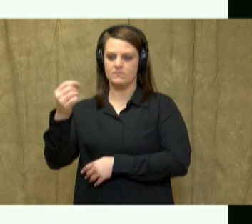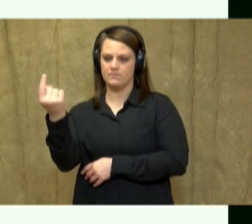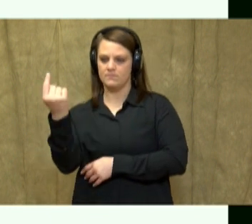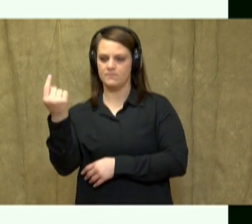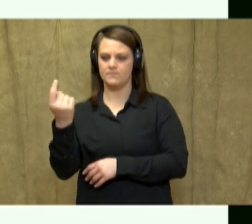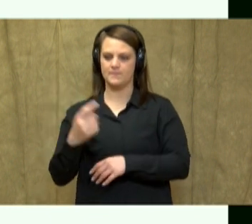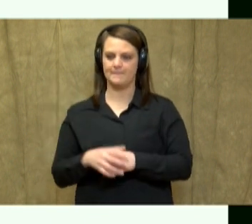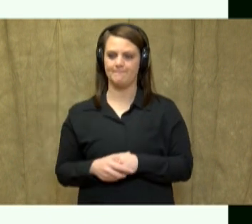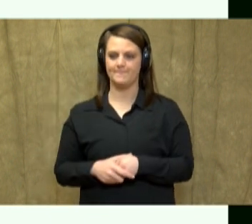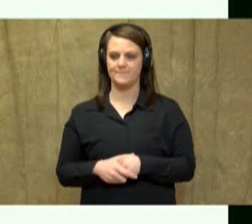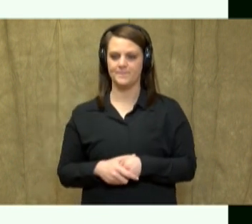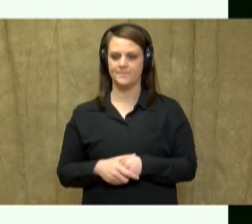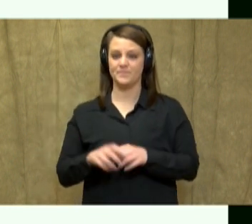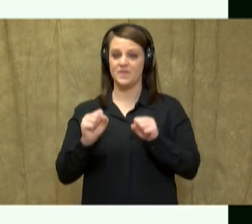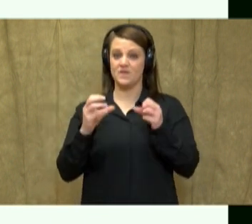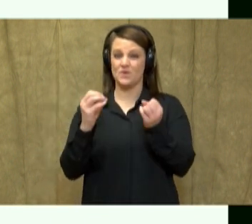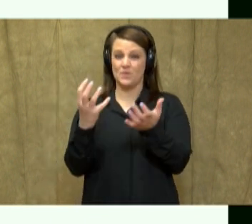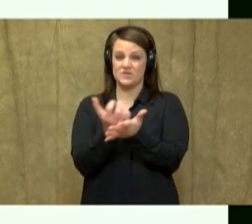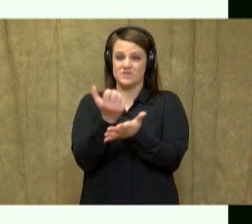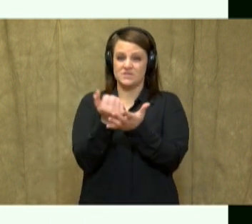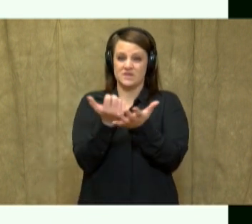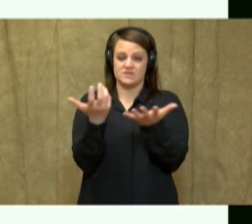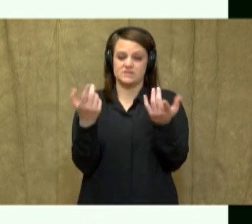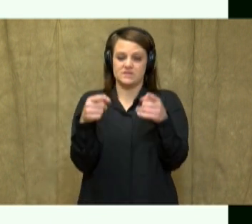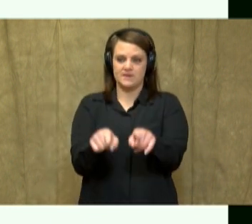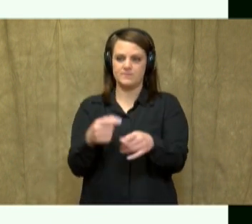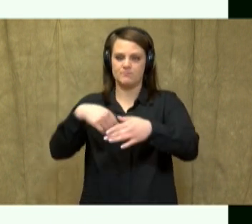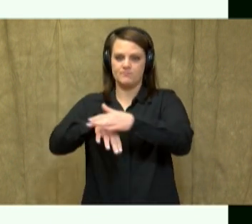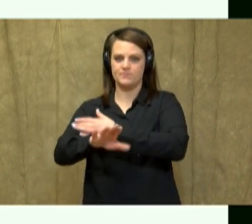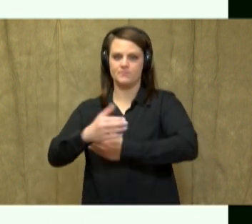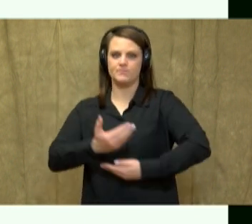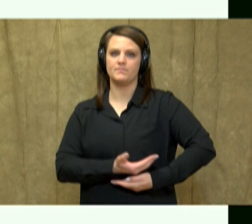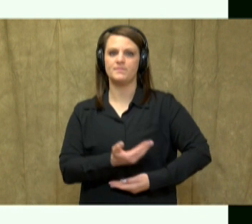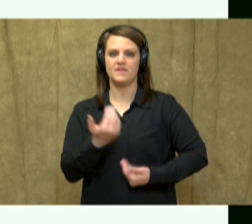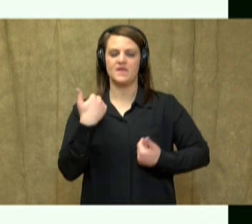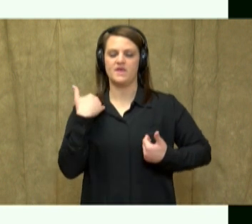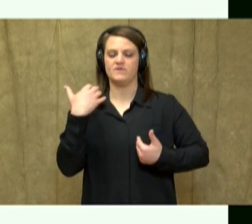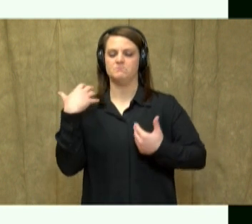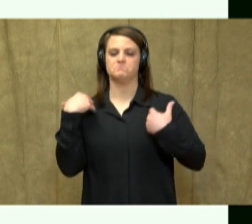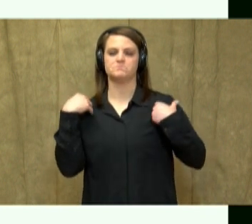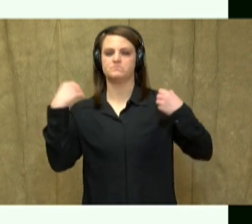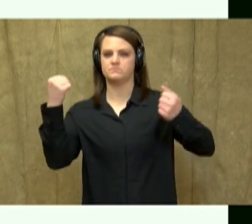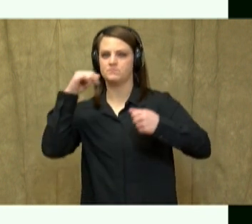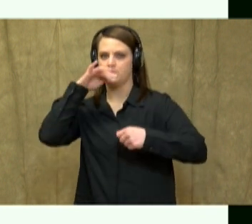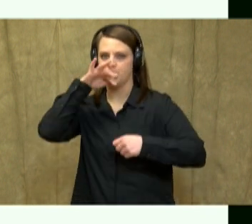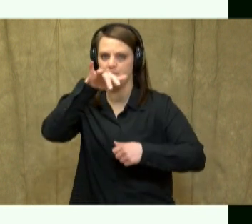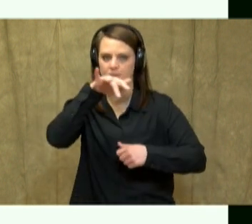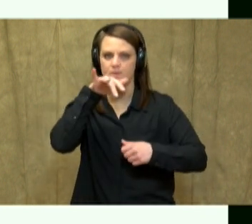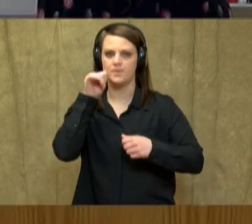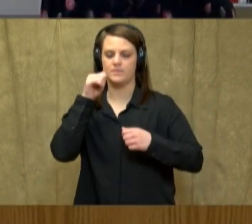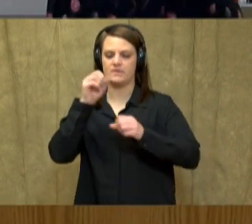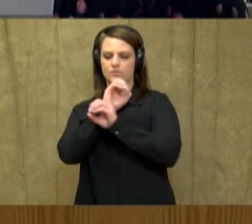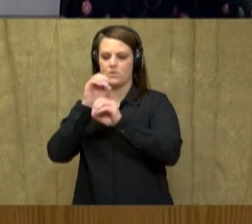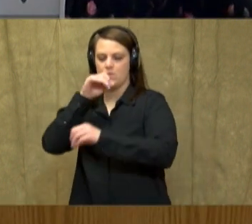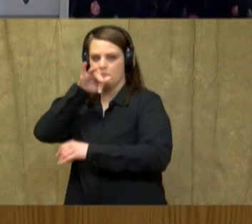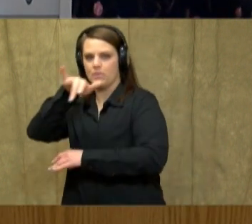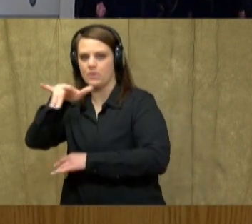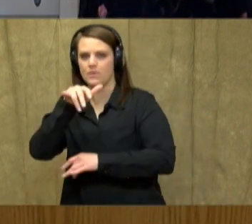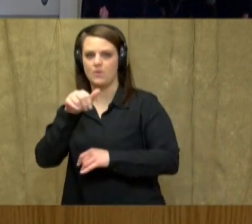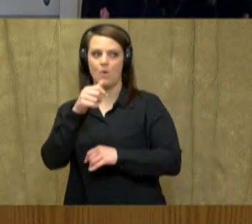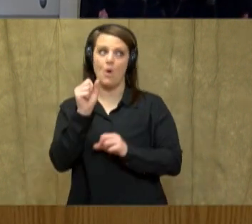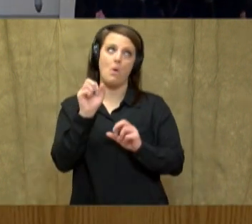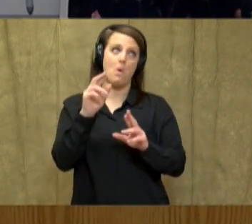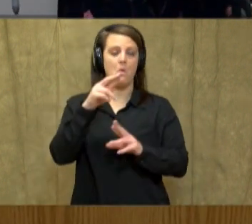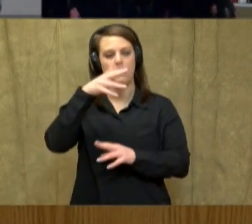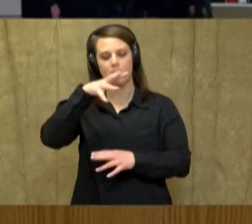right, what are the chances of having a strong fire dragon offspring? What are the chances of having no fire? And what are the chances of having a